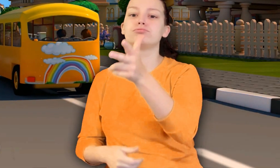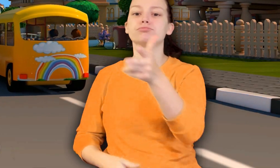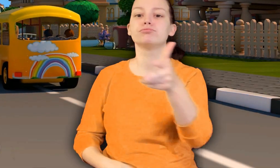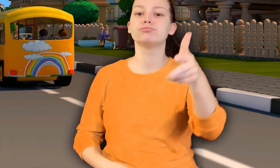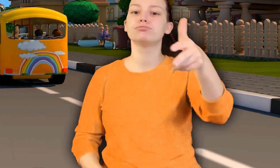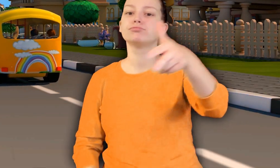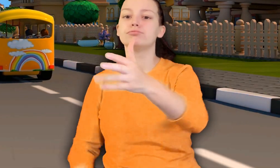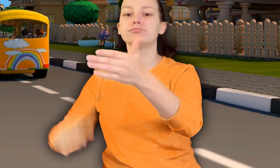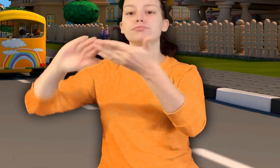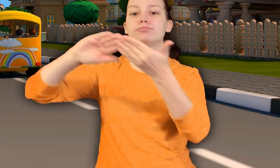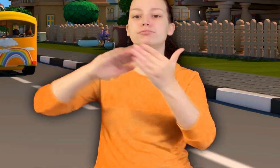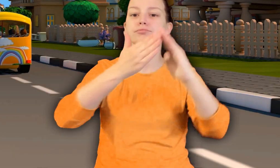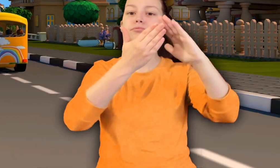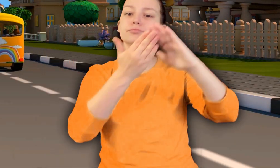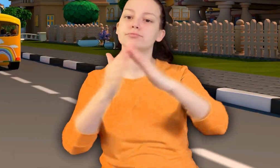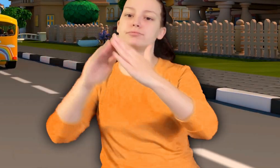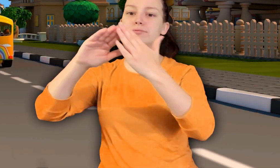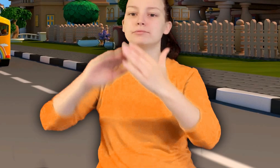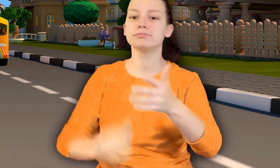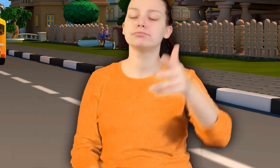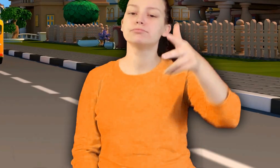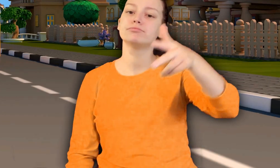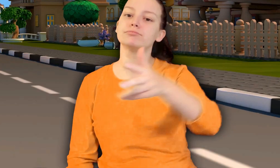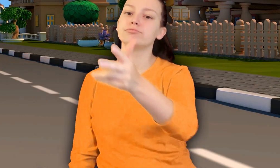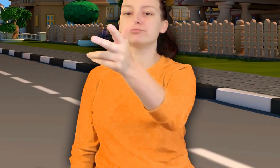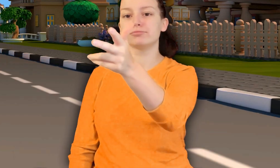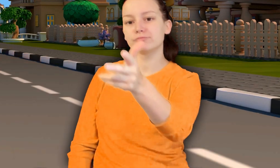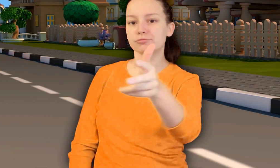the town.